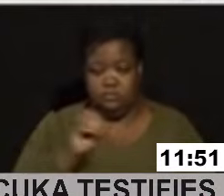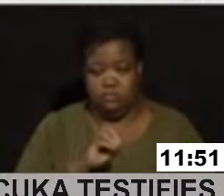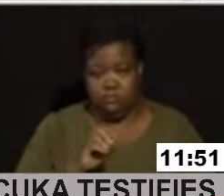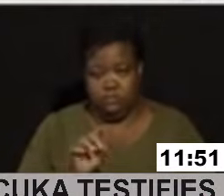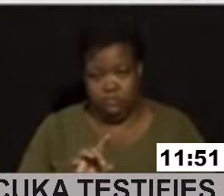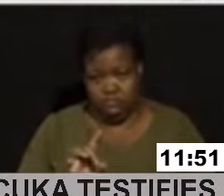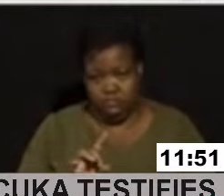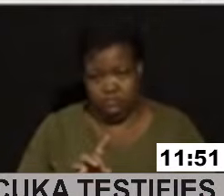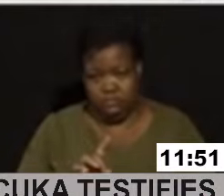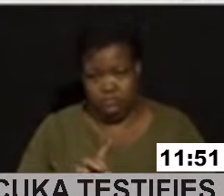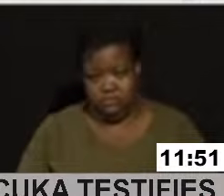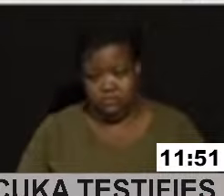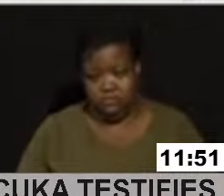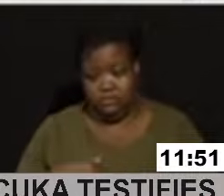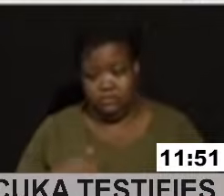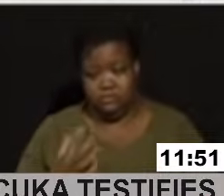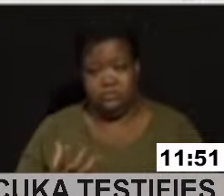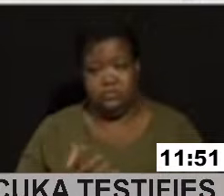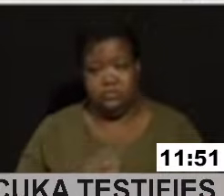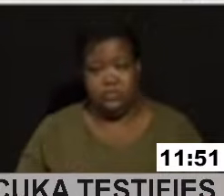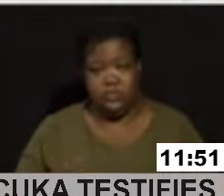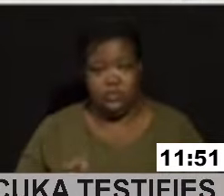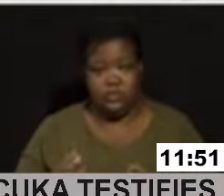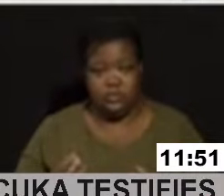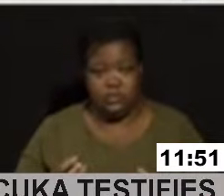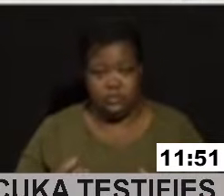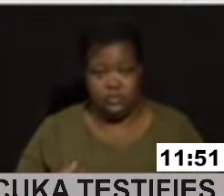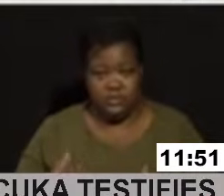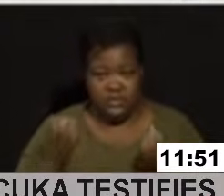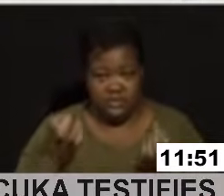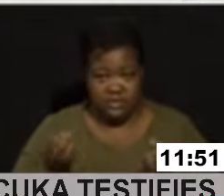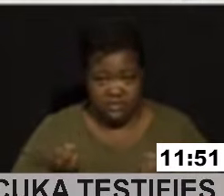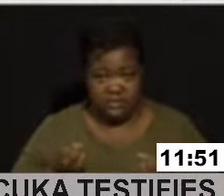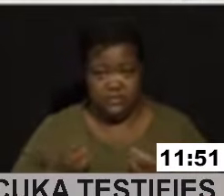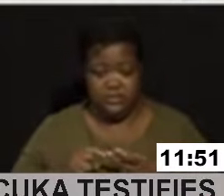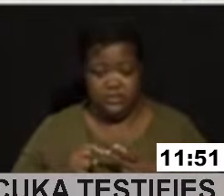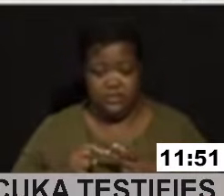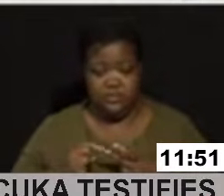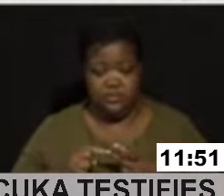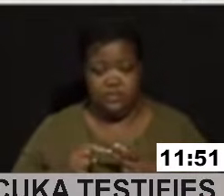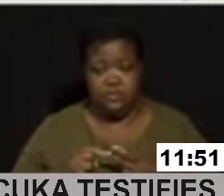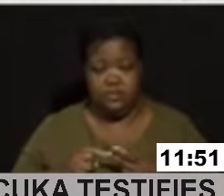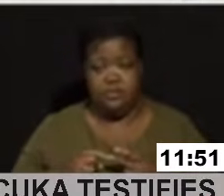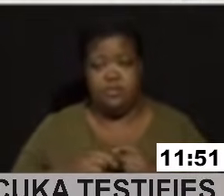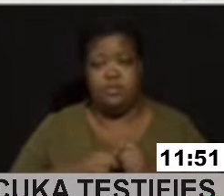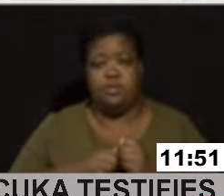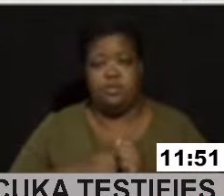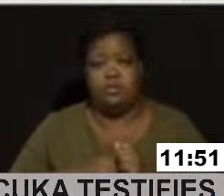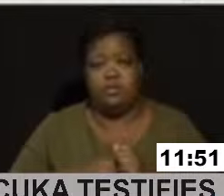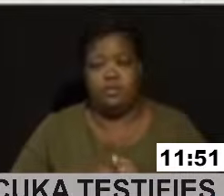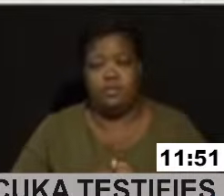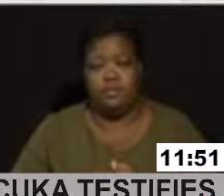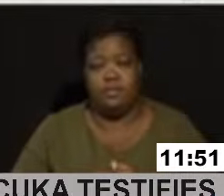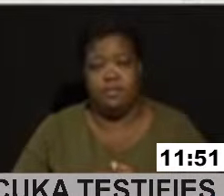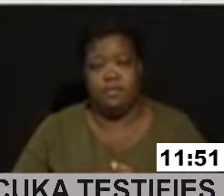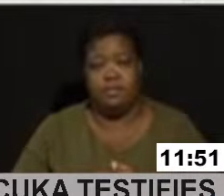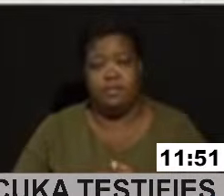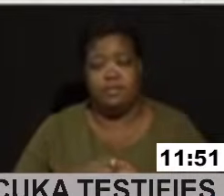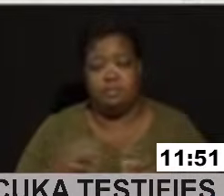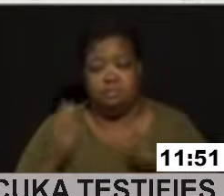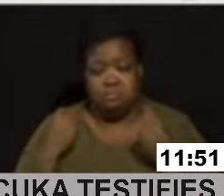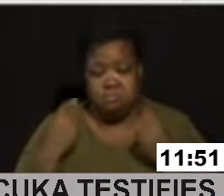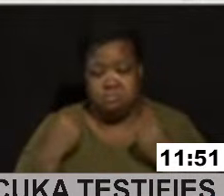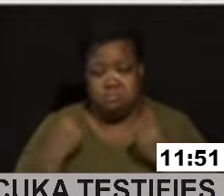stage did I receive, tolerate, or act on any instructions designed to shield any